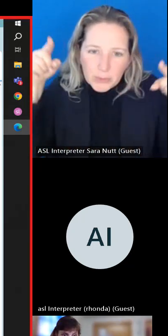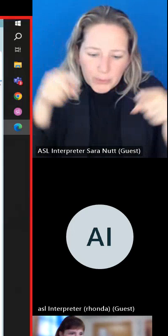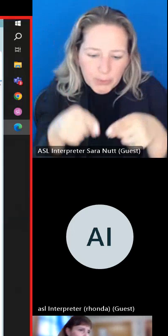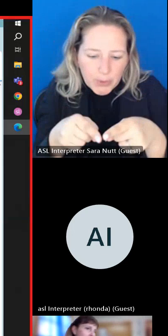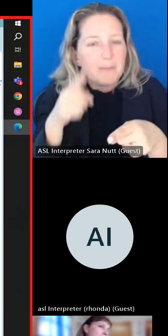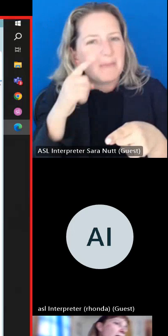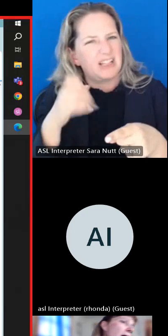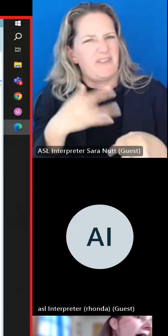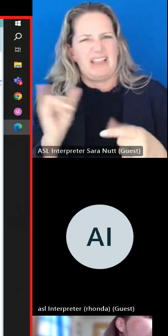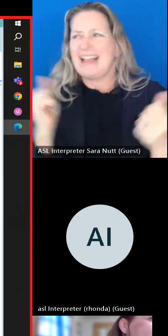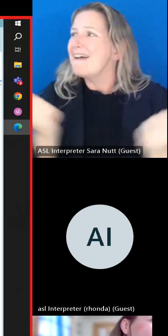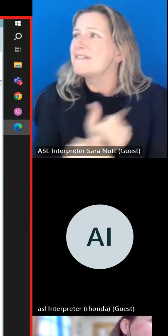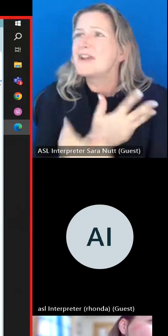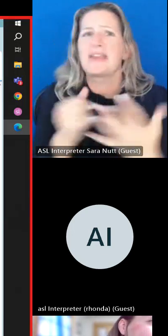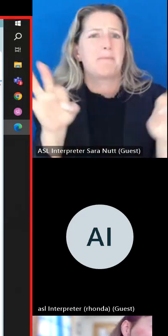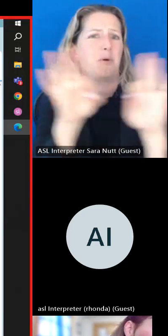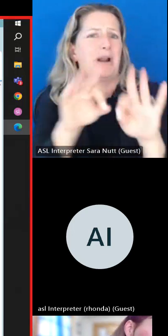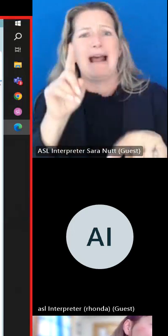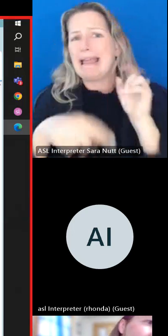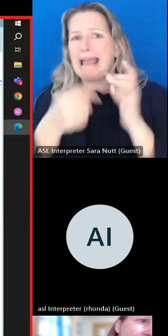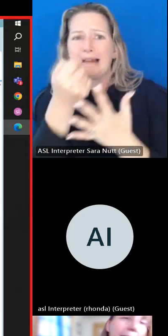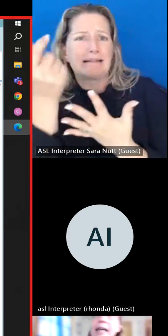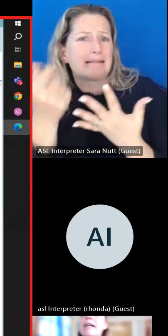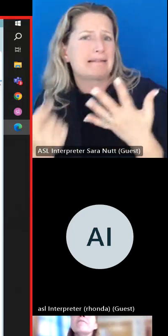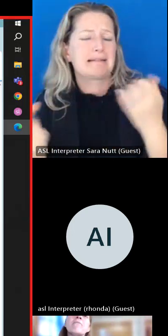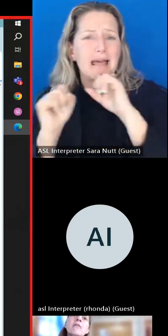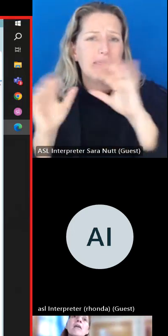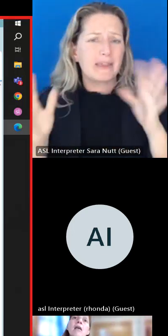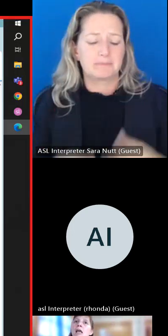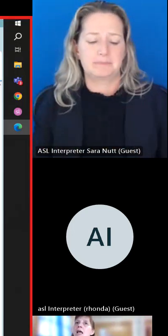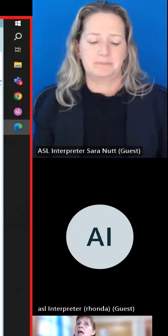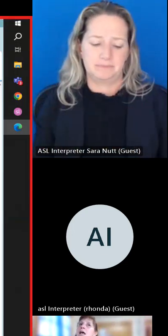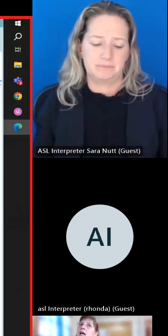is important. Excuse me, sorry about that.